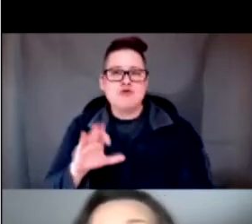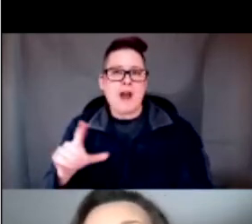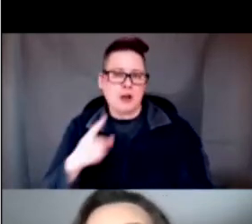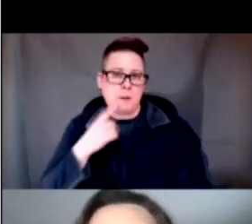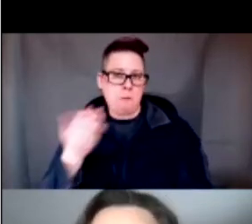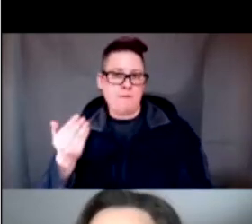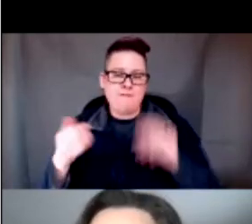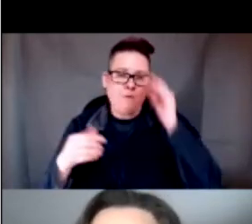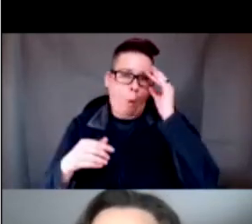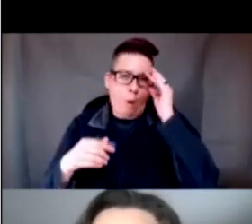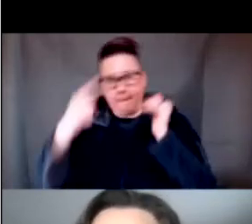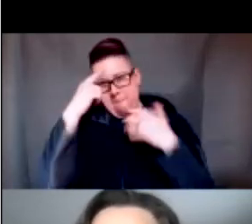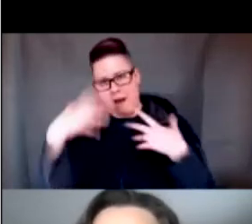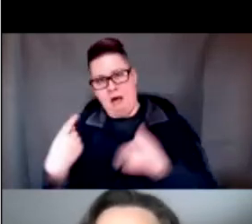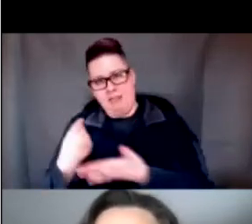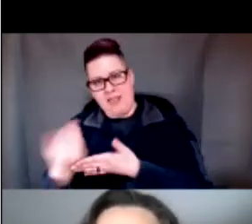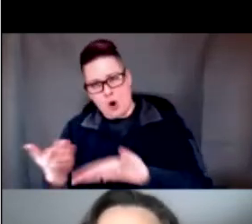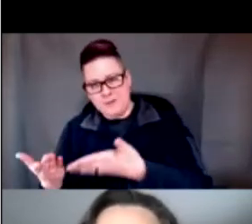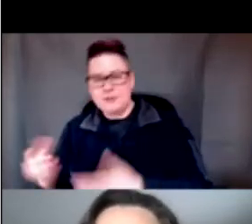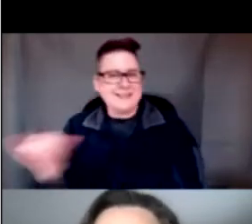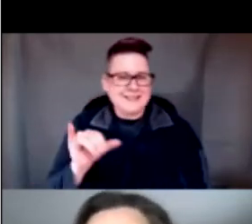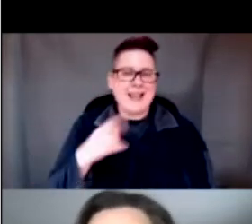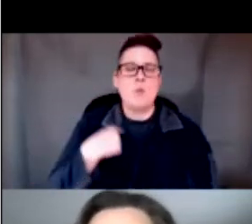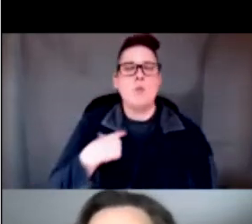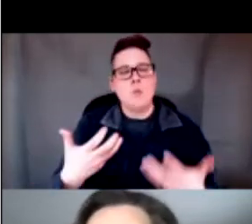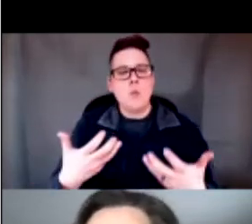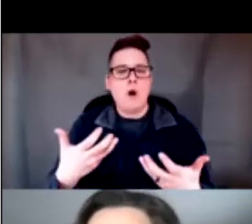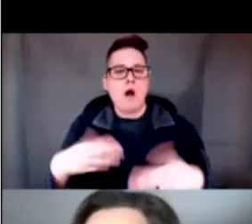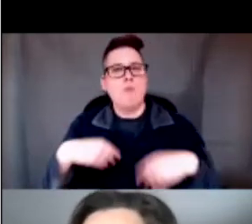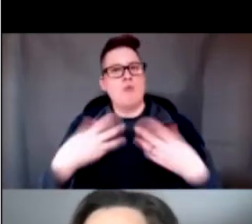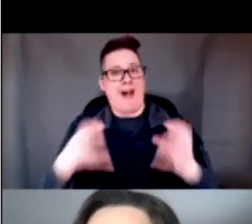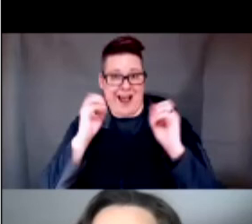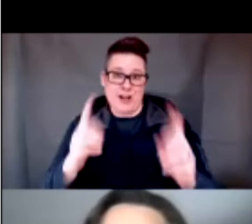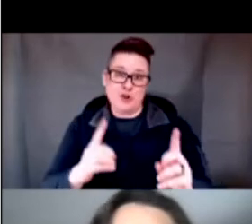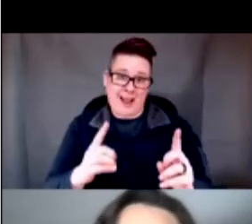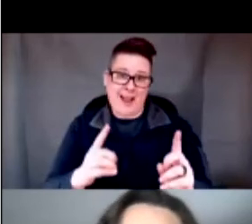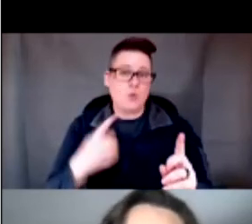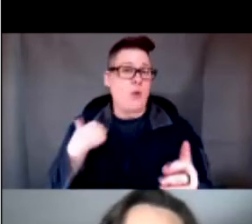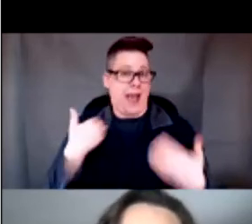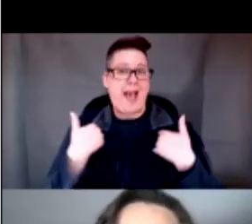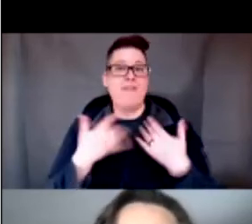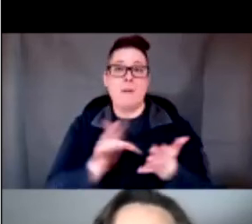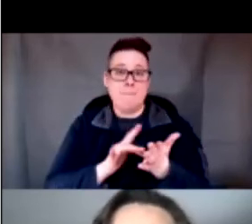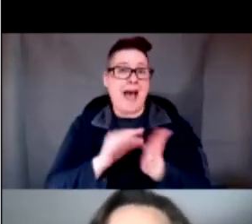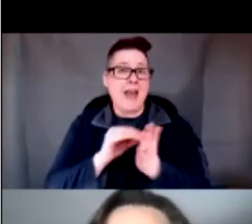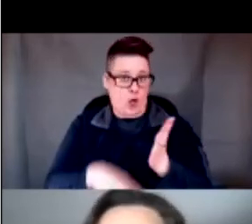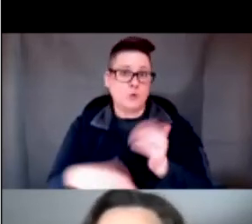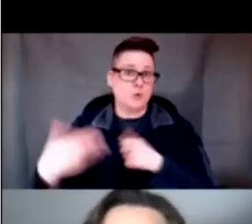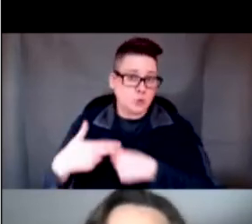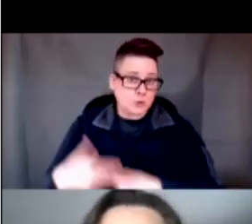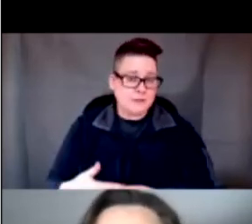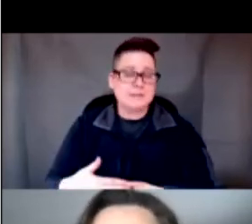the mental health therapy services, is to provide education. So we host medical students